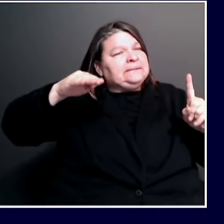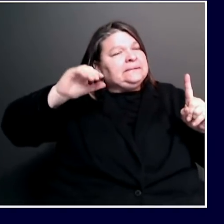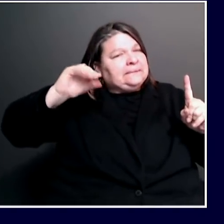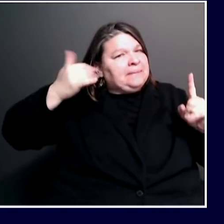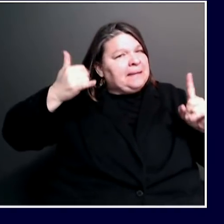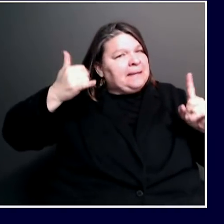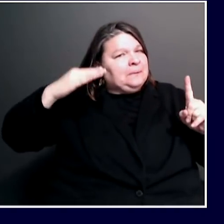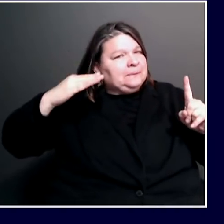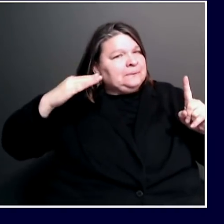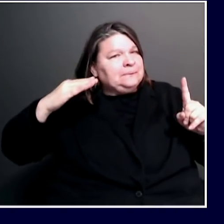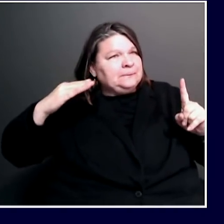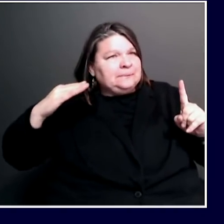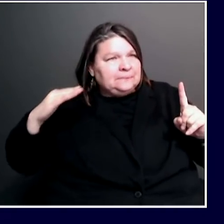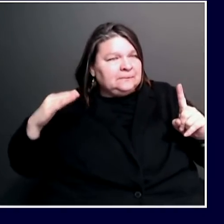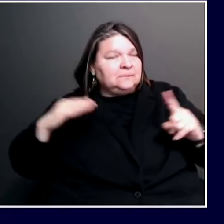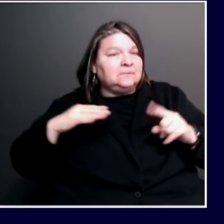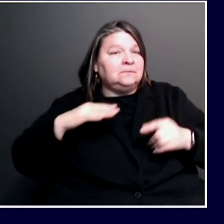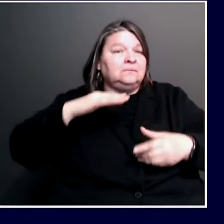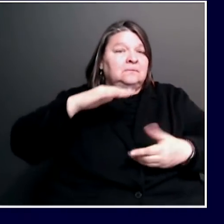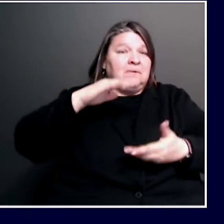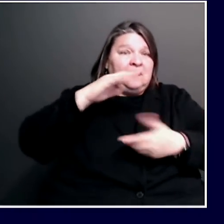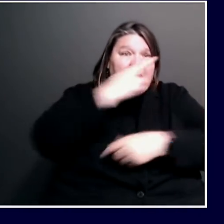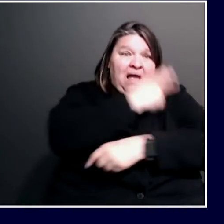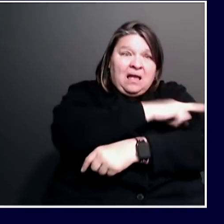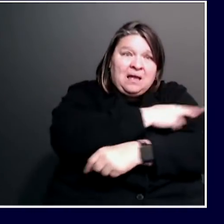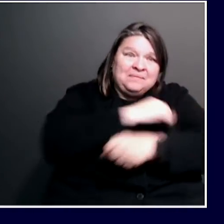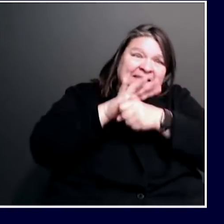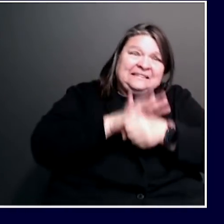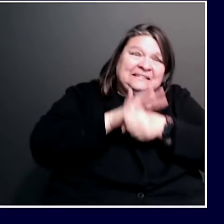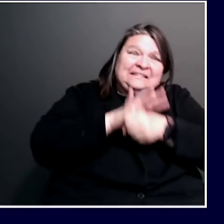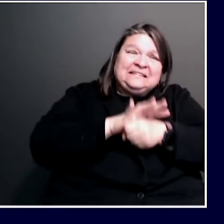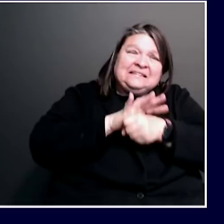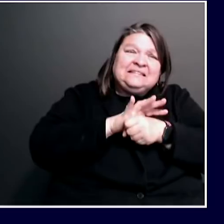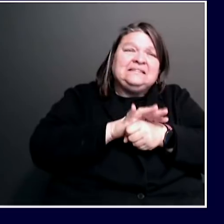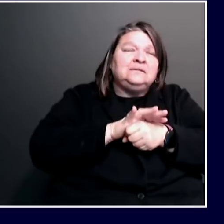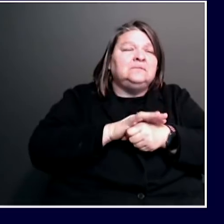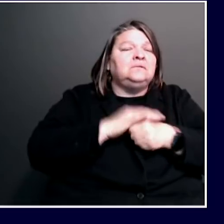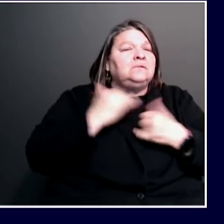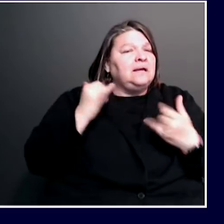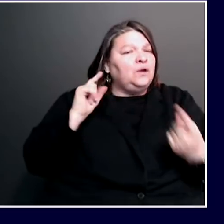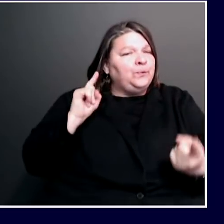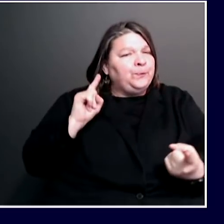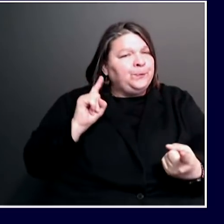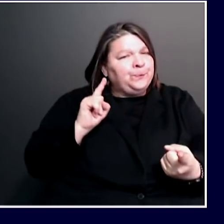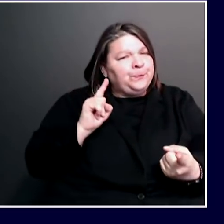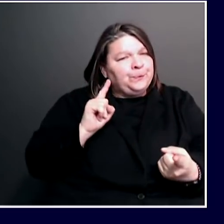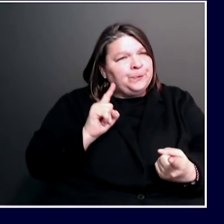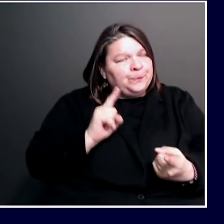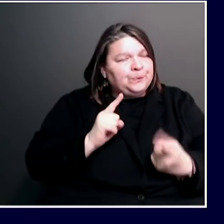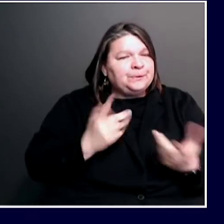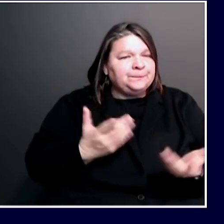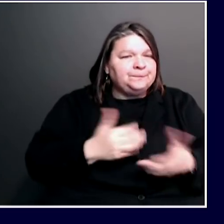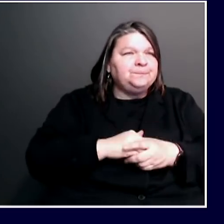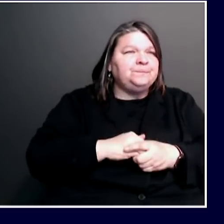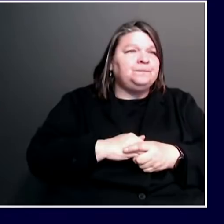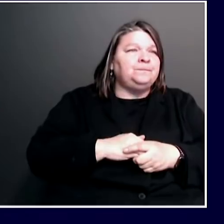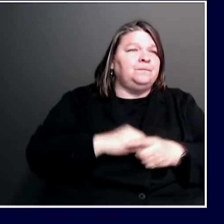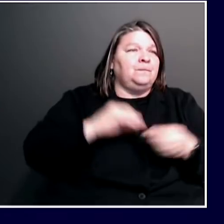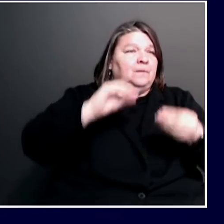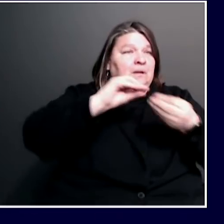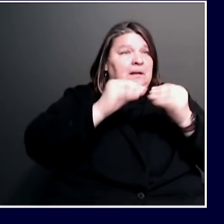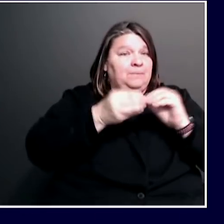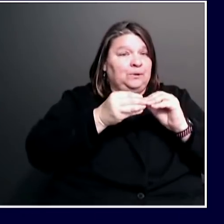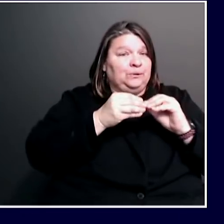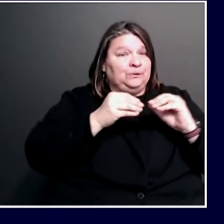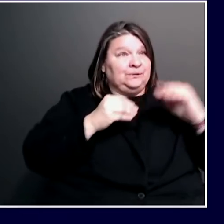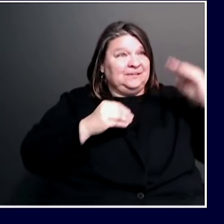they are still under very significant strain. This reduction in hospitalizations may also be a sign that